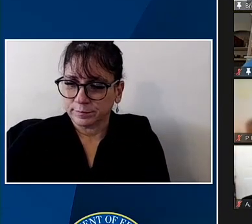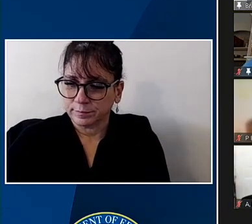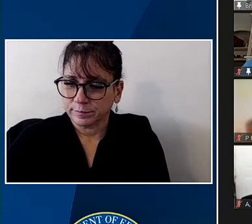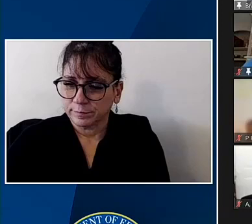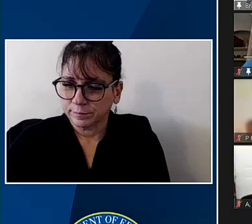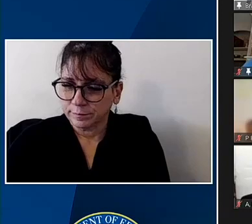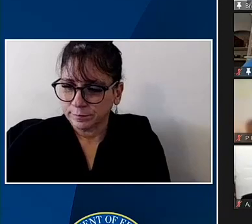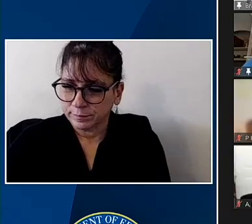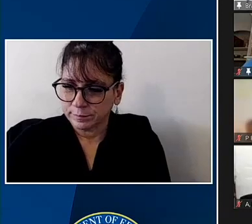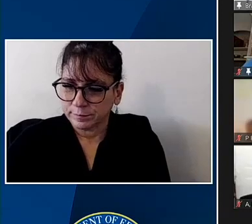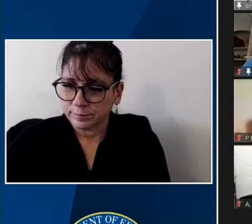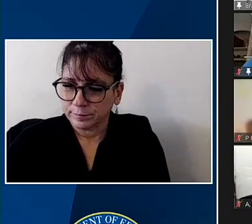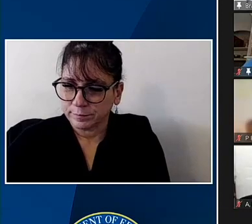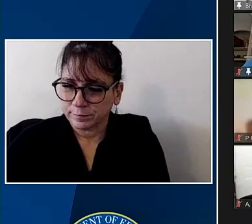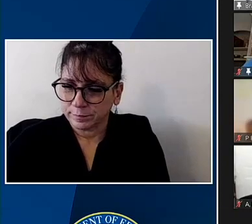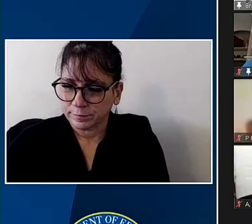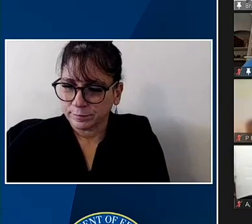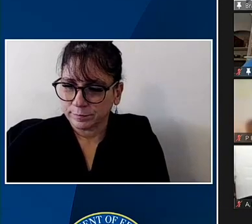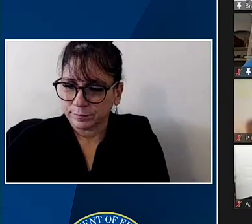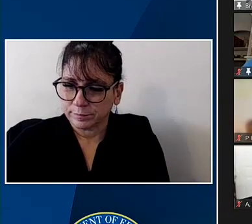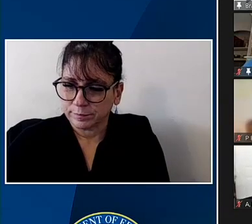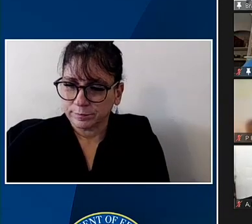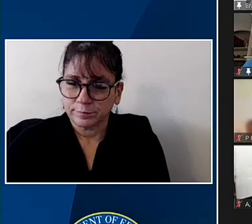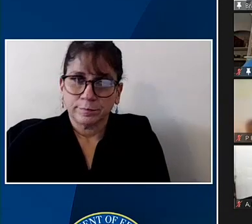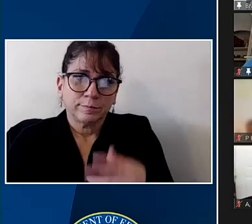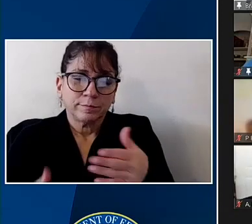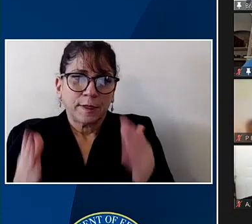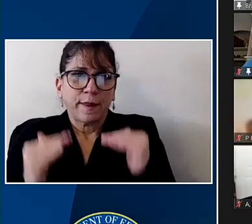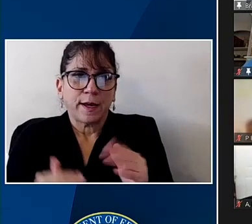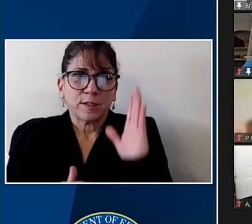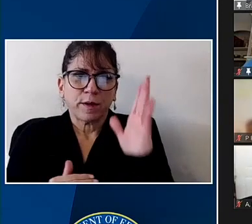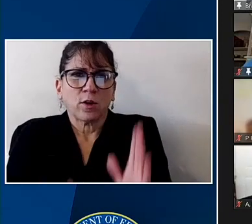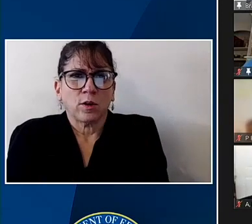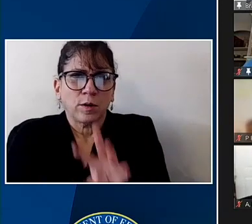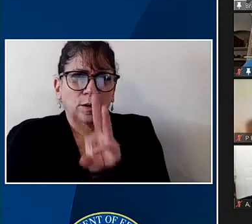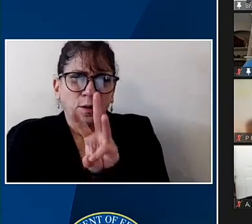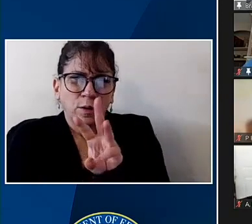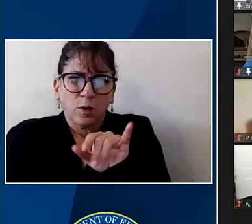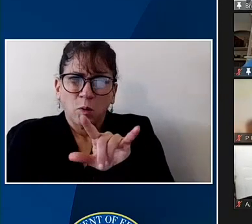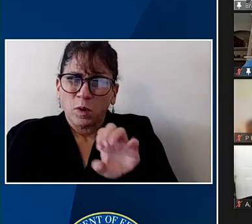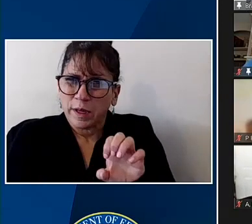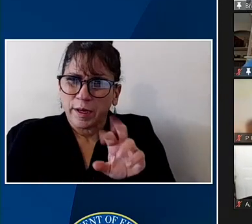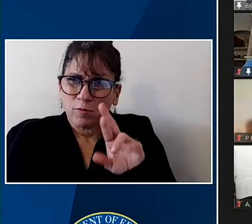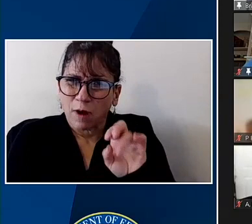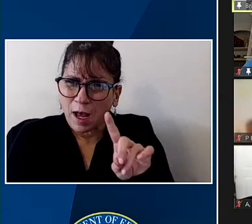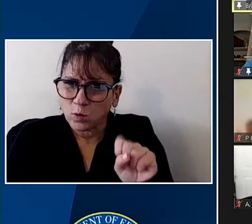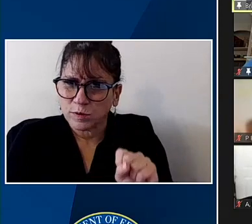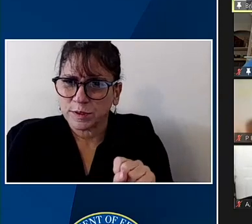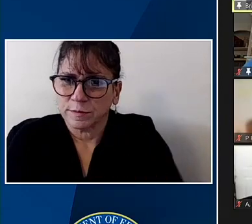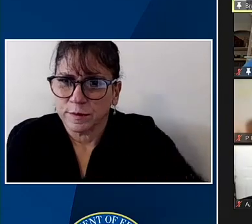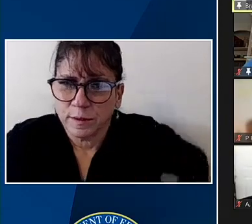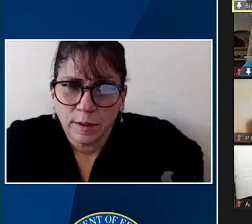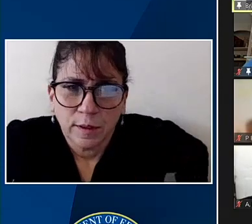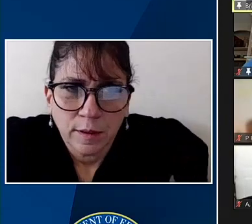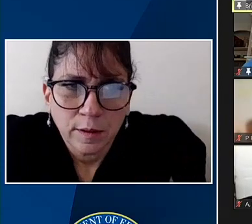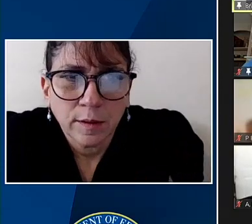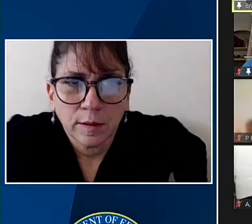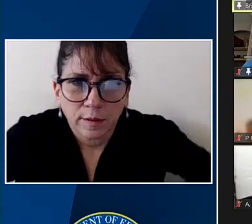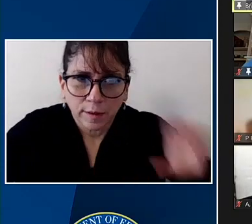Brady, our next speaker is Emily Rounds. She's speaking for Roundway. Hi, Emily, can you hear